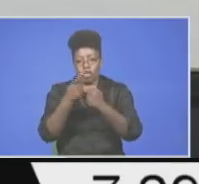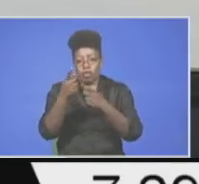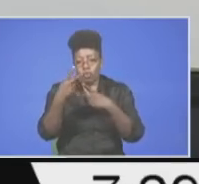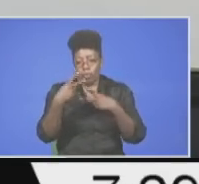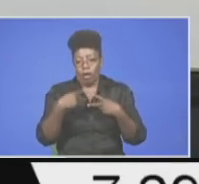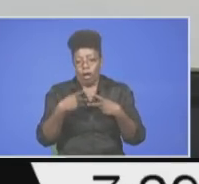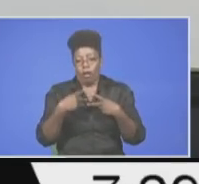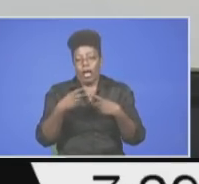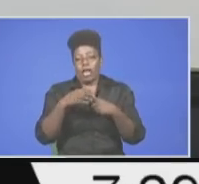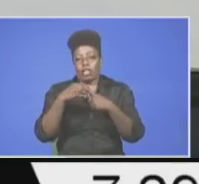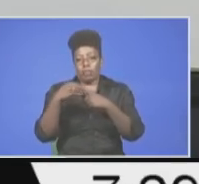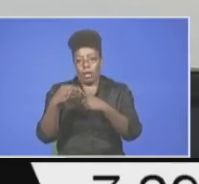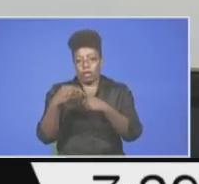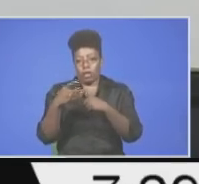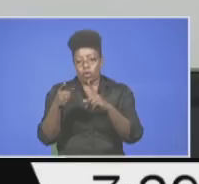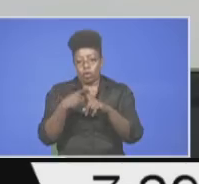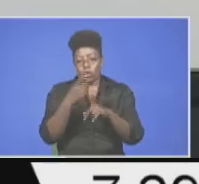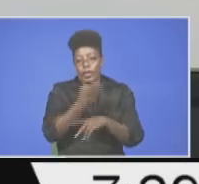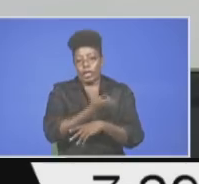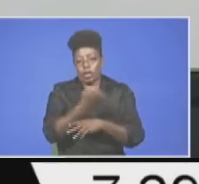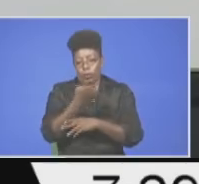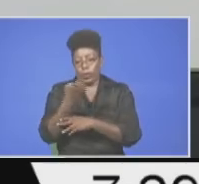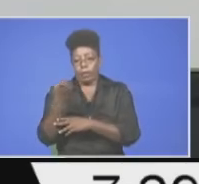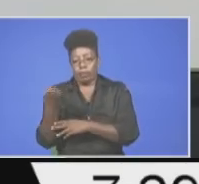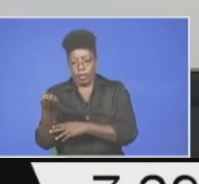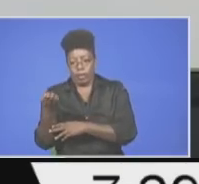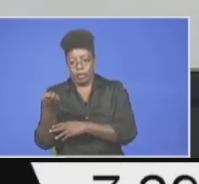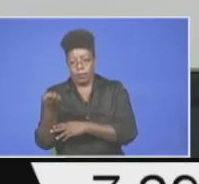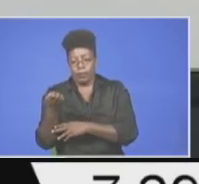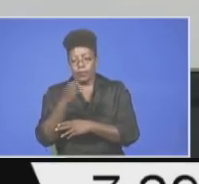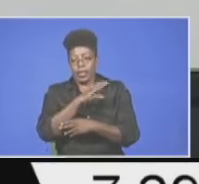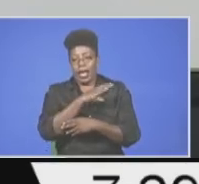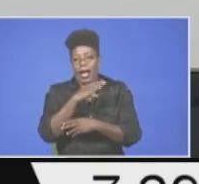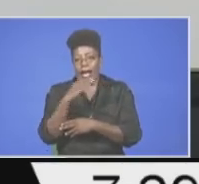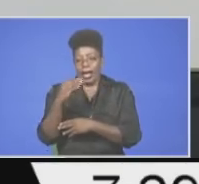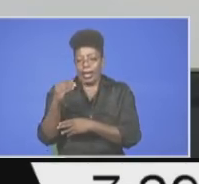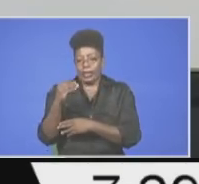particularly those with respect to equipment procurement and